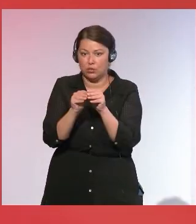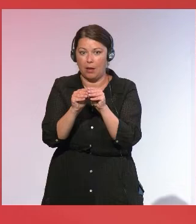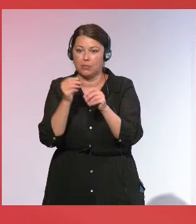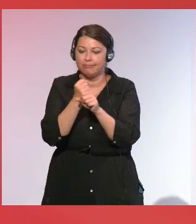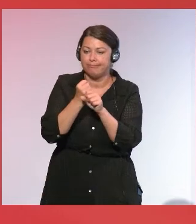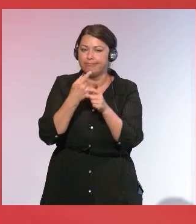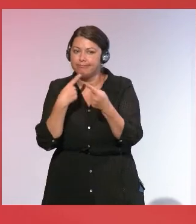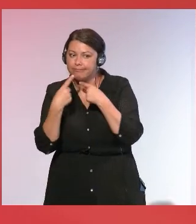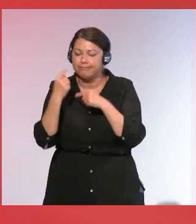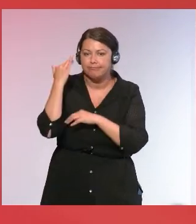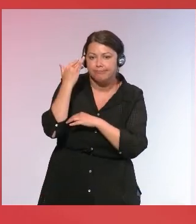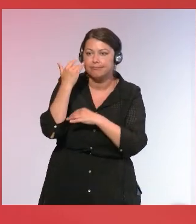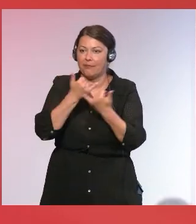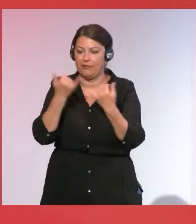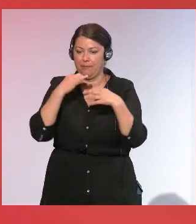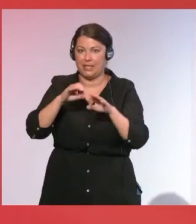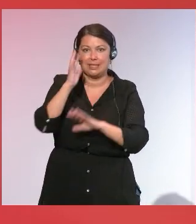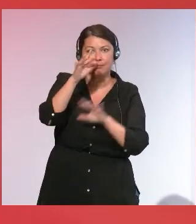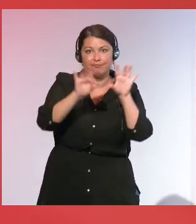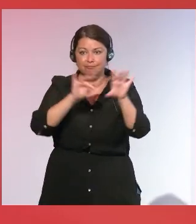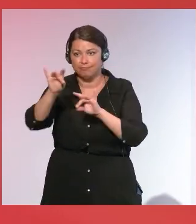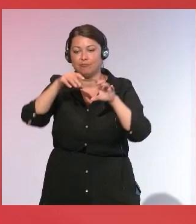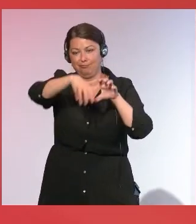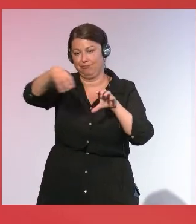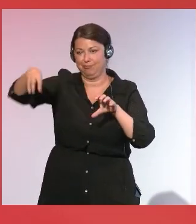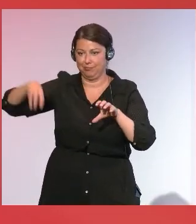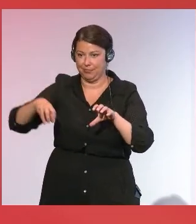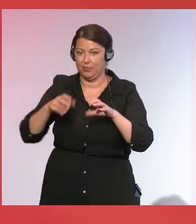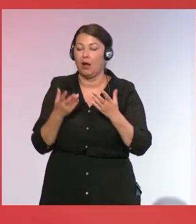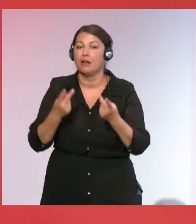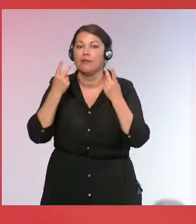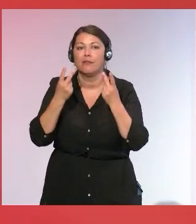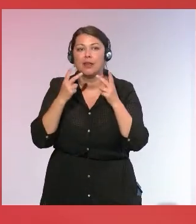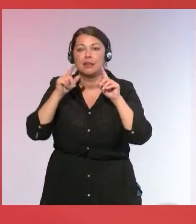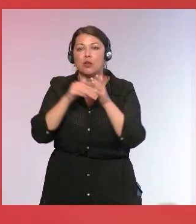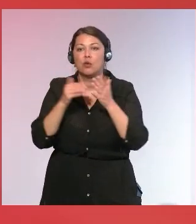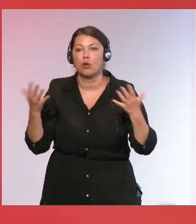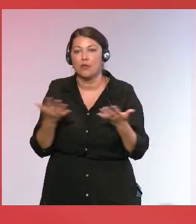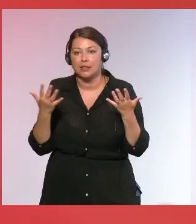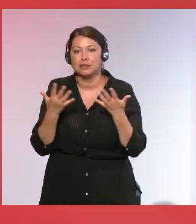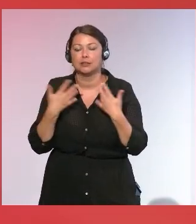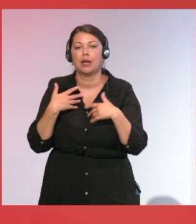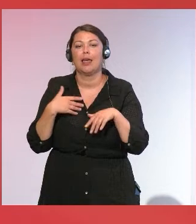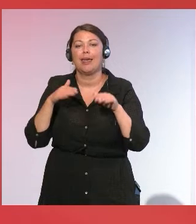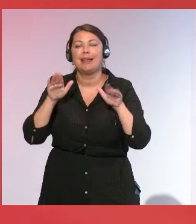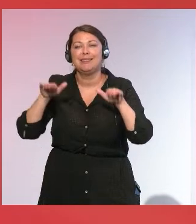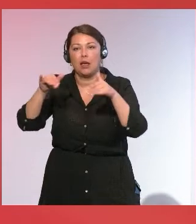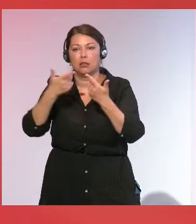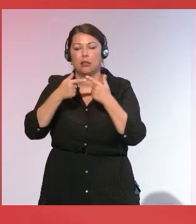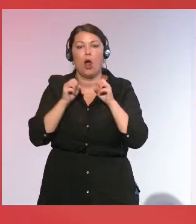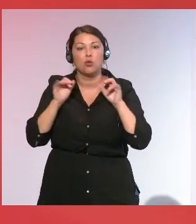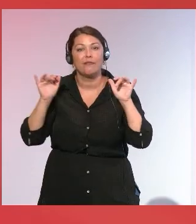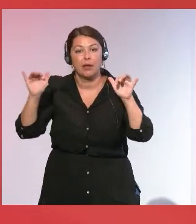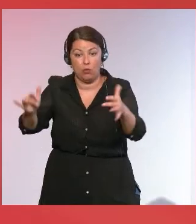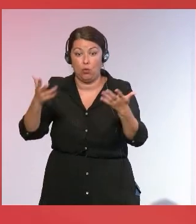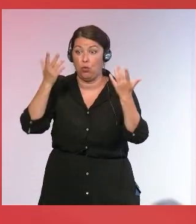species. And also consider how it might affect insect populations. You don't want places to encourage ticks, but